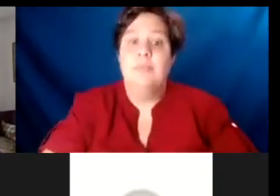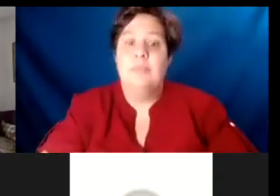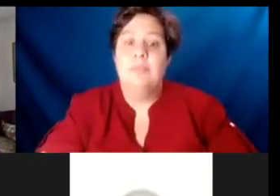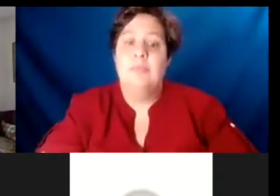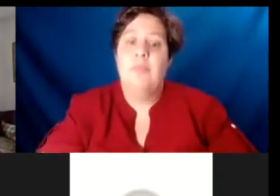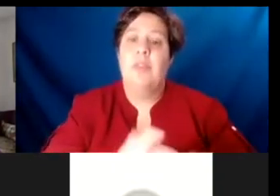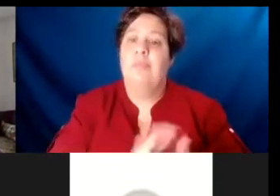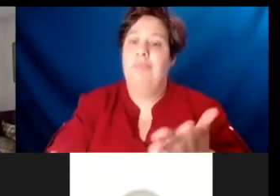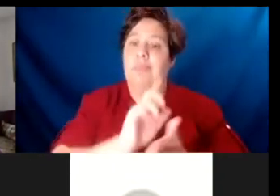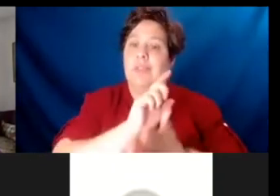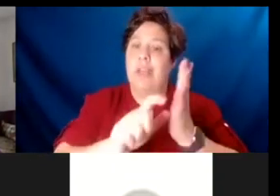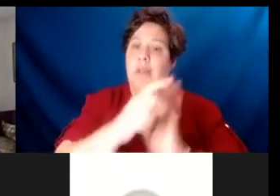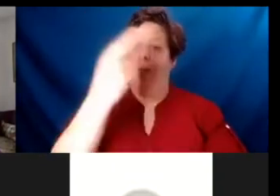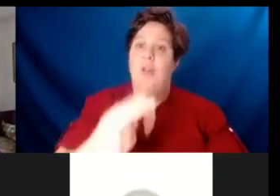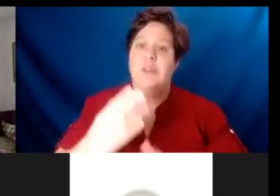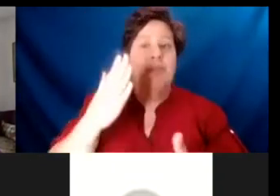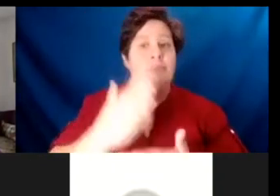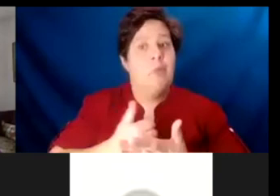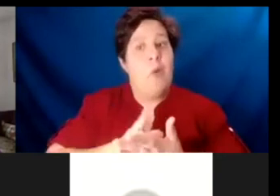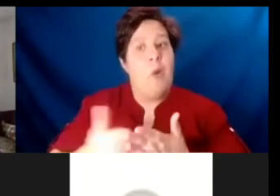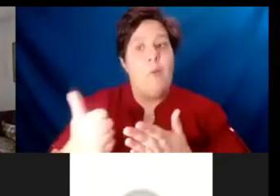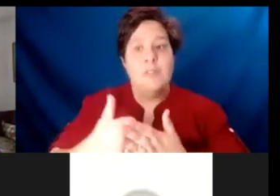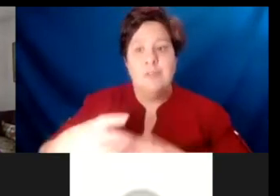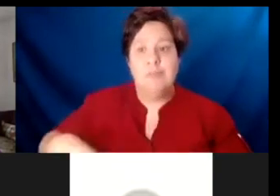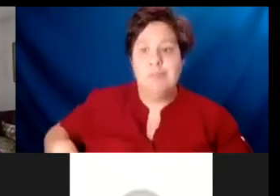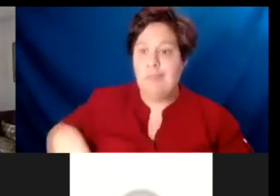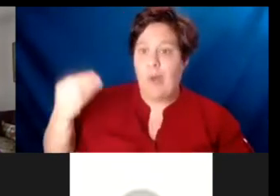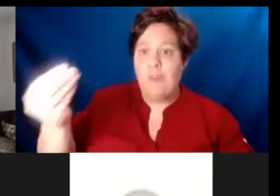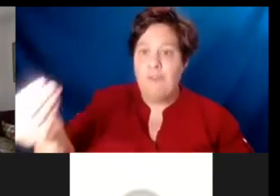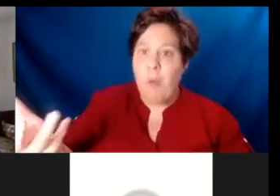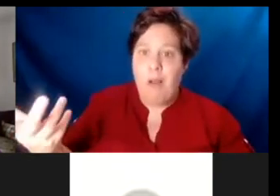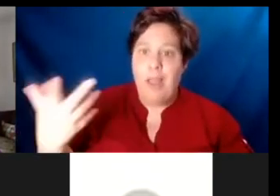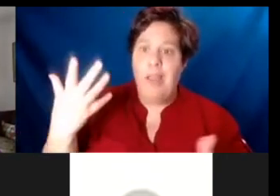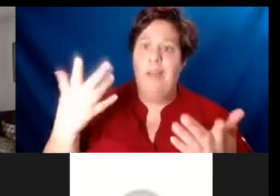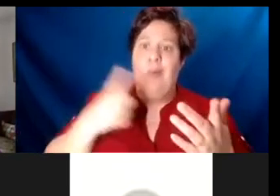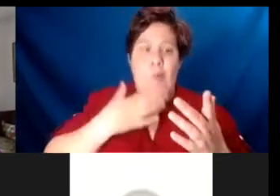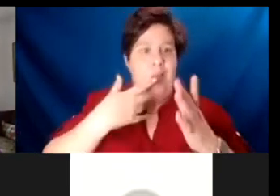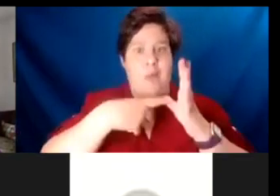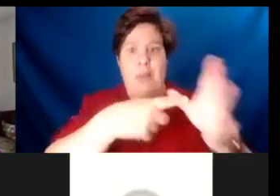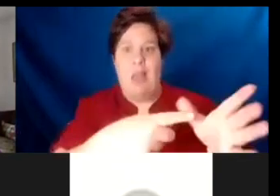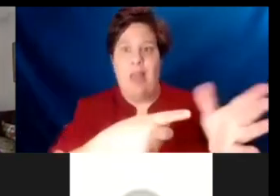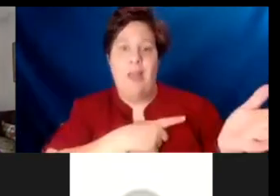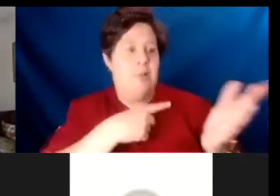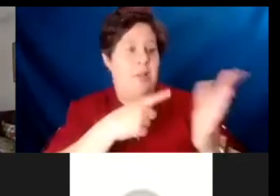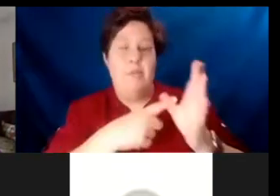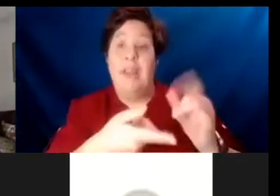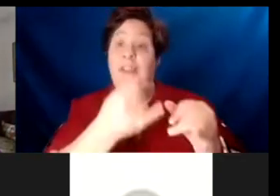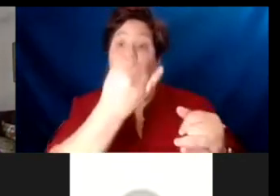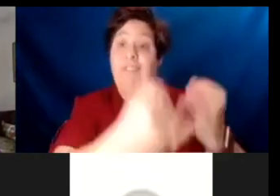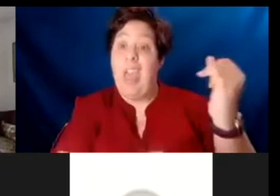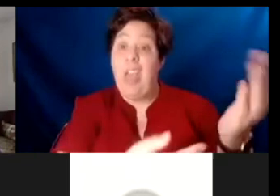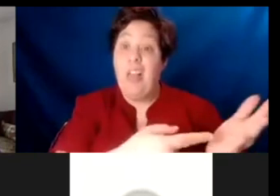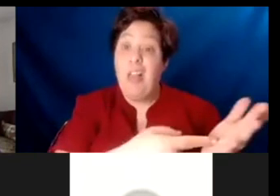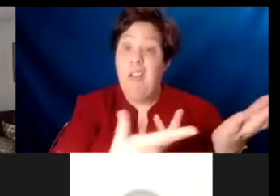disabled artists are very often out of pocket every time they make an application, if that application isn't